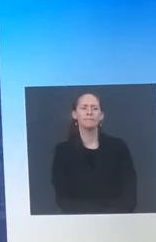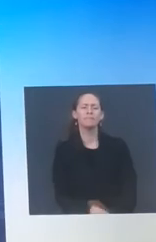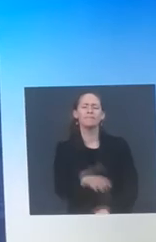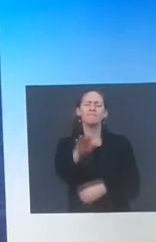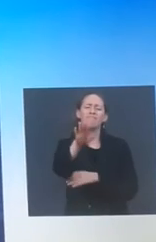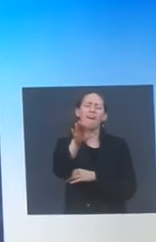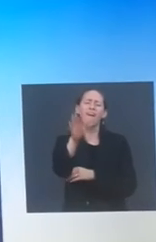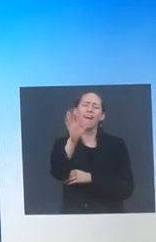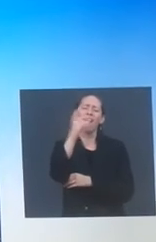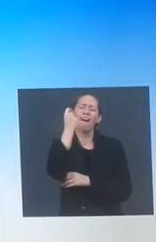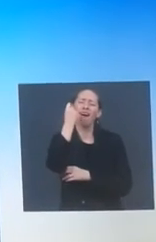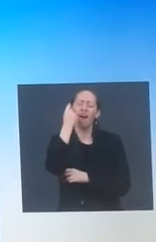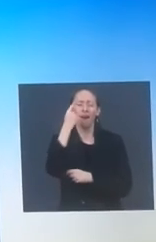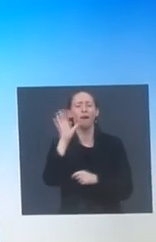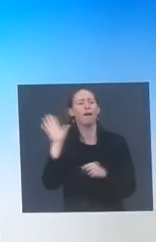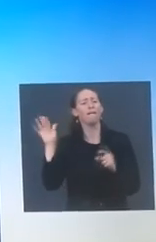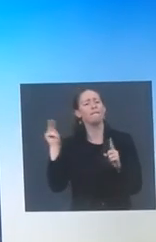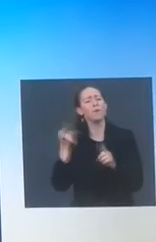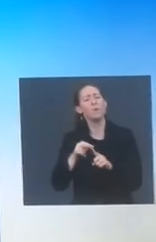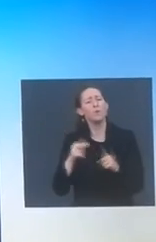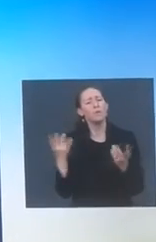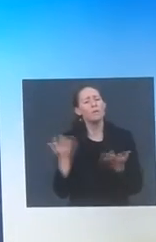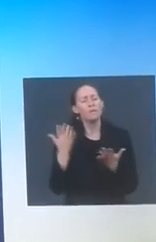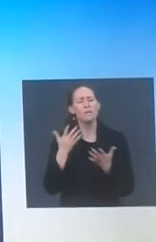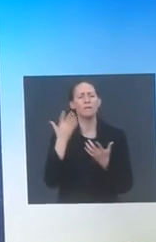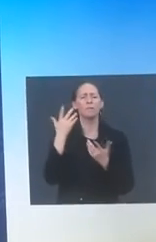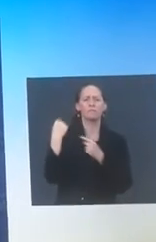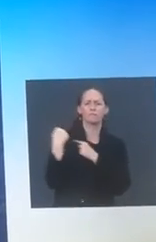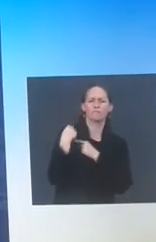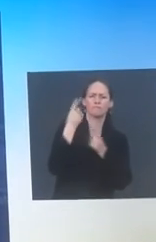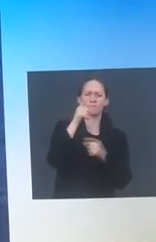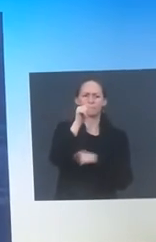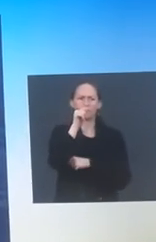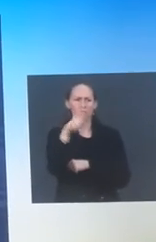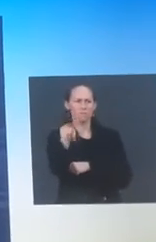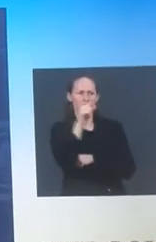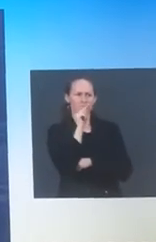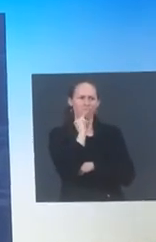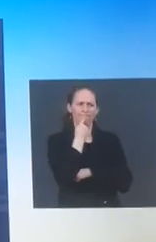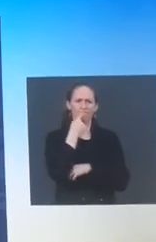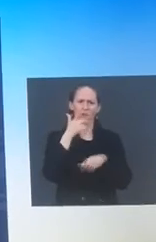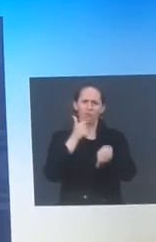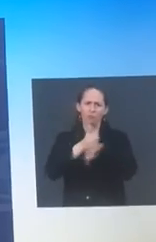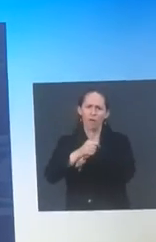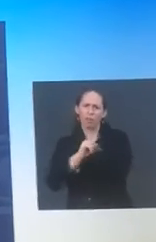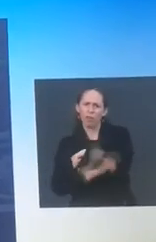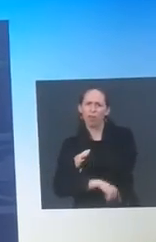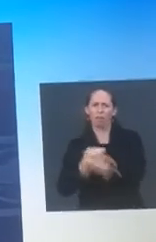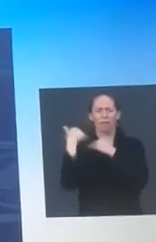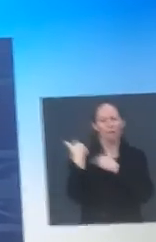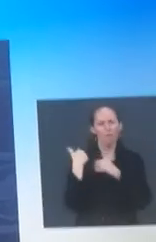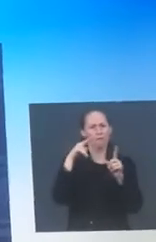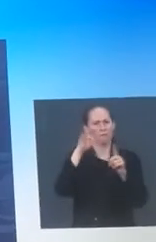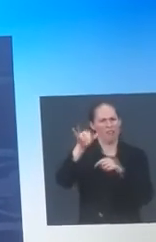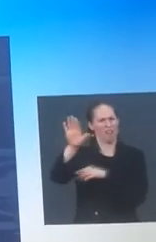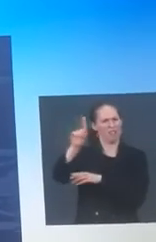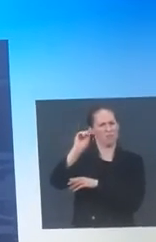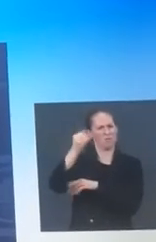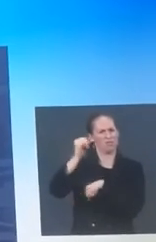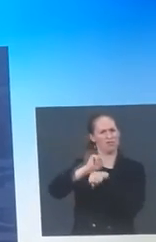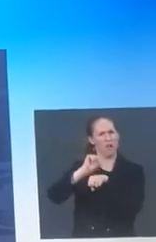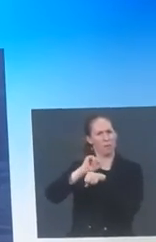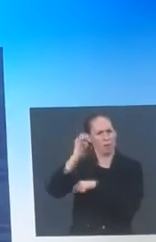sole purview of the Department of Justice. That is the president's position. That is what he nominated the attorney general to operate